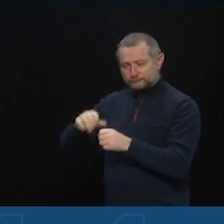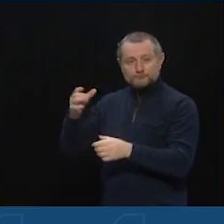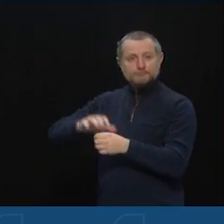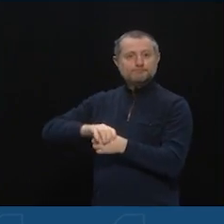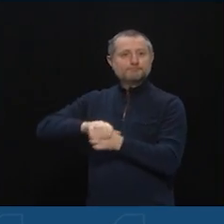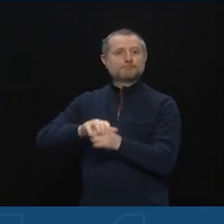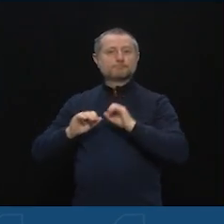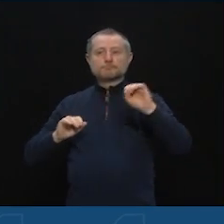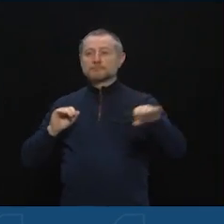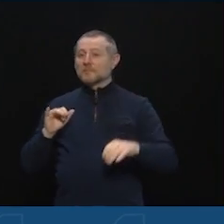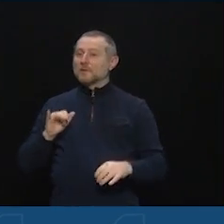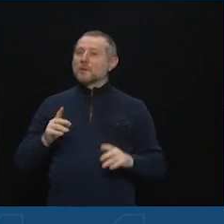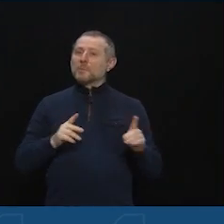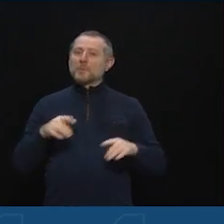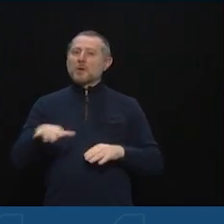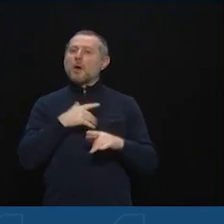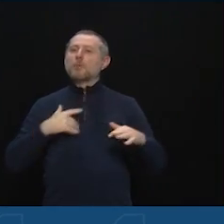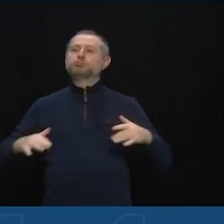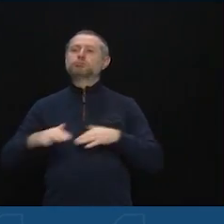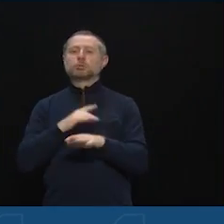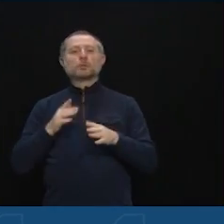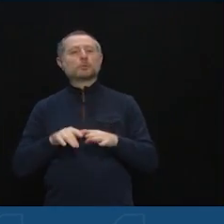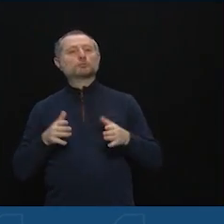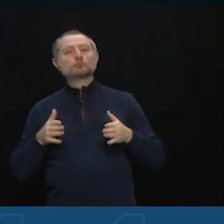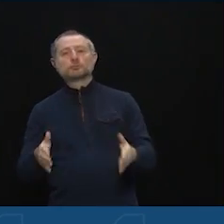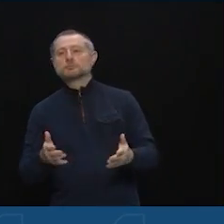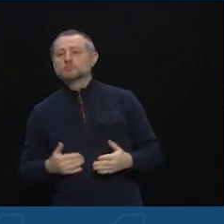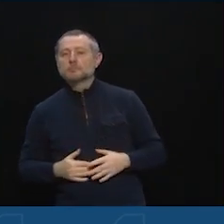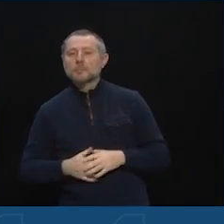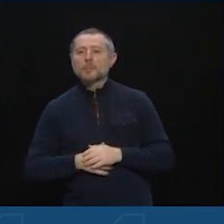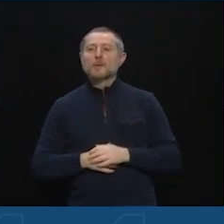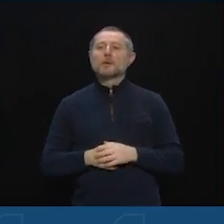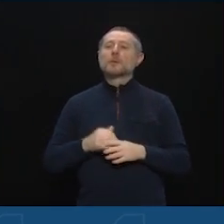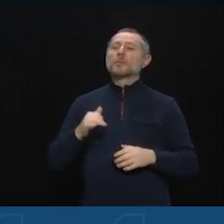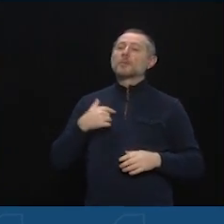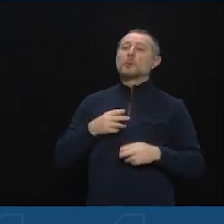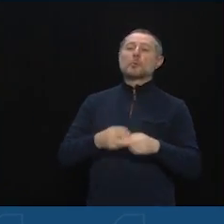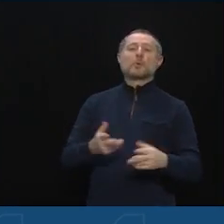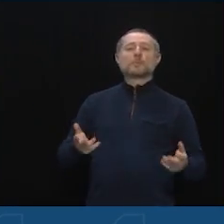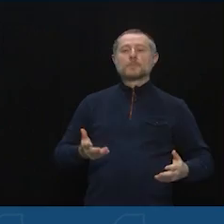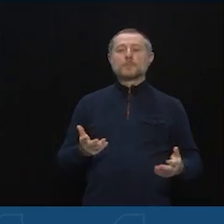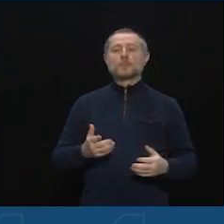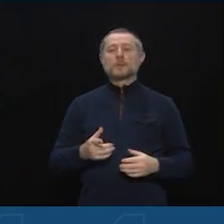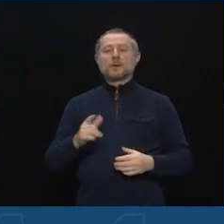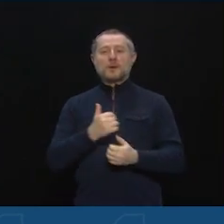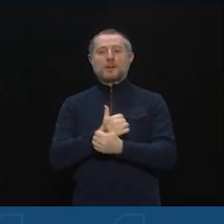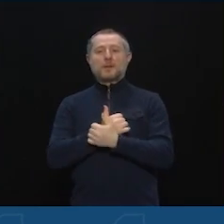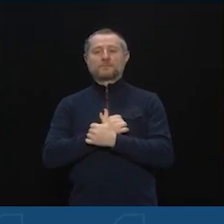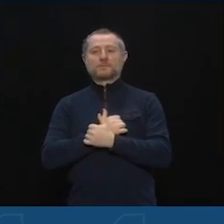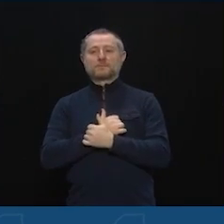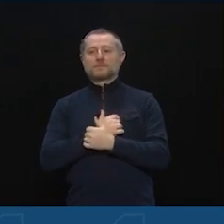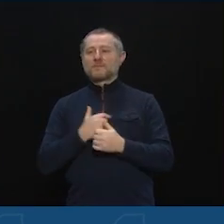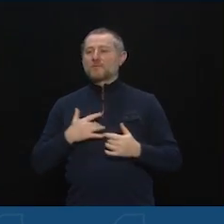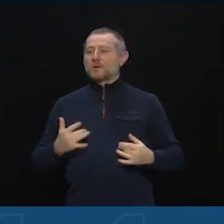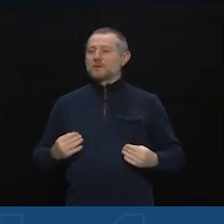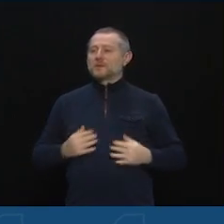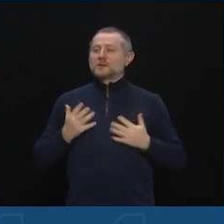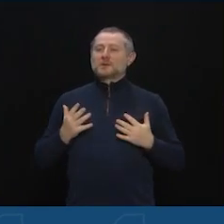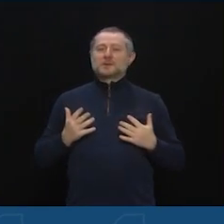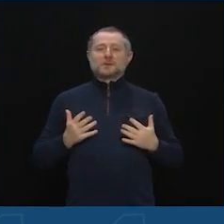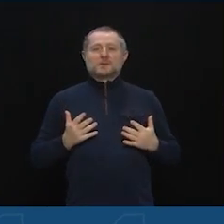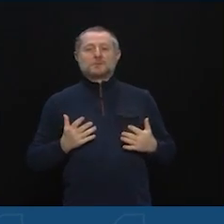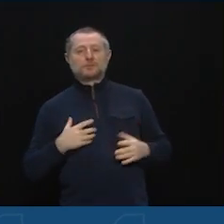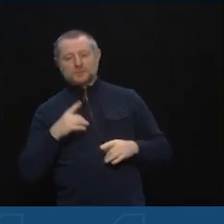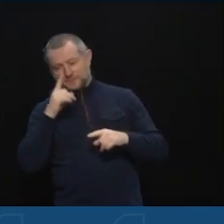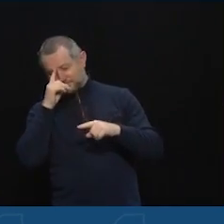were lively. And I want to be honest, this is about love. This is about making sure you feel it in your soul. The recovery is not going to